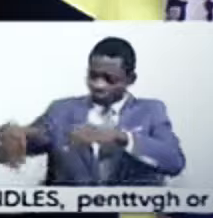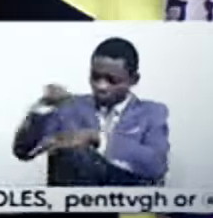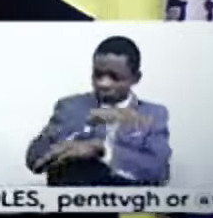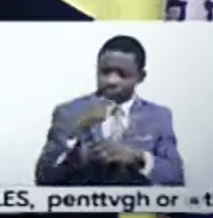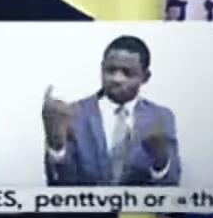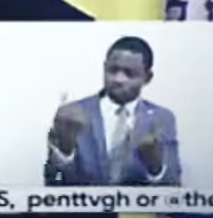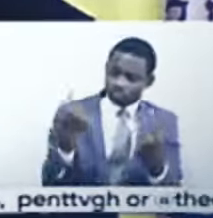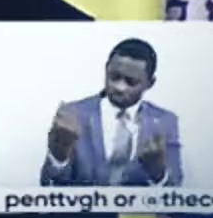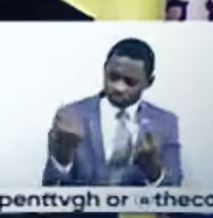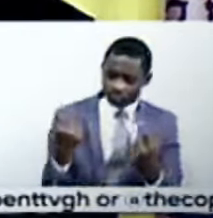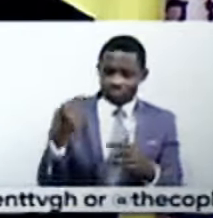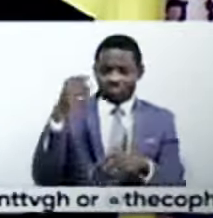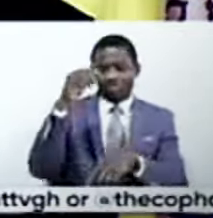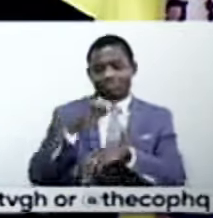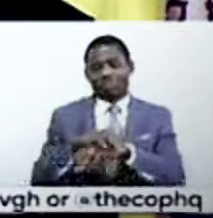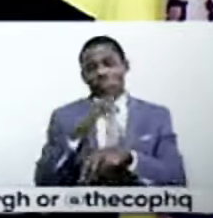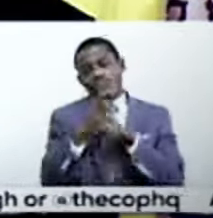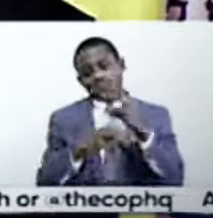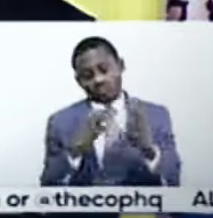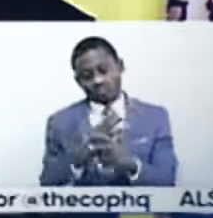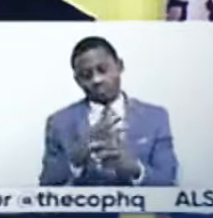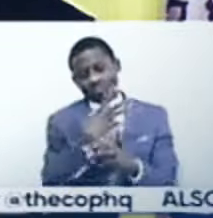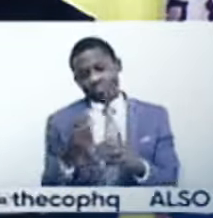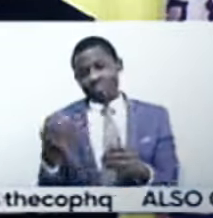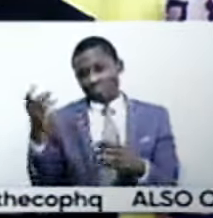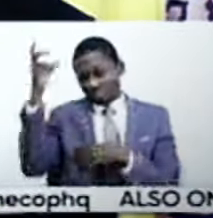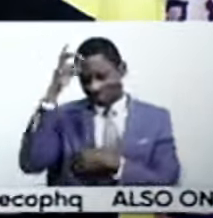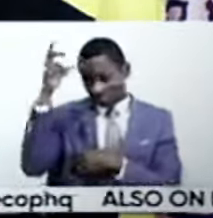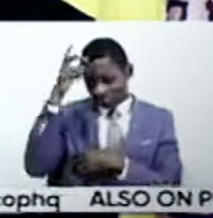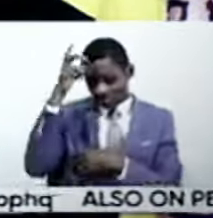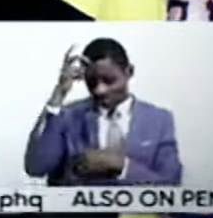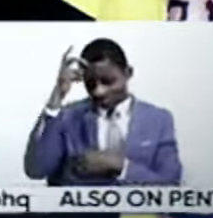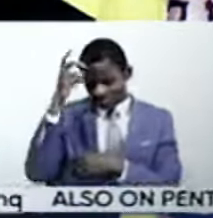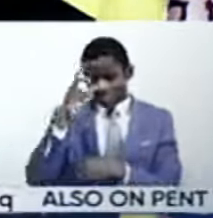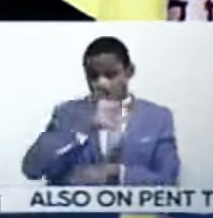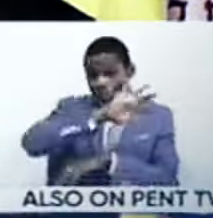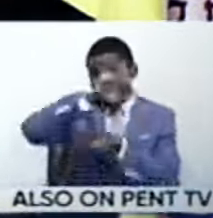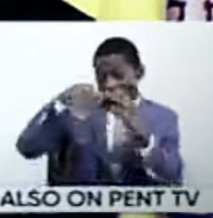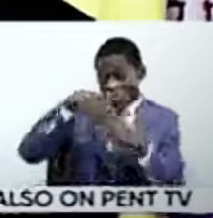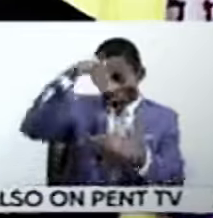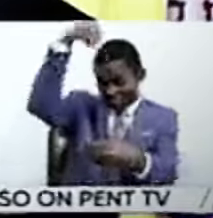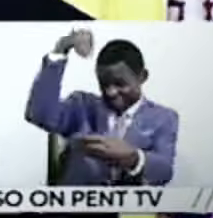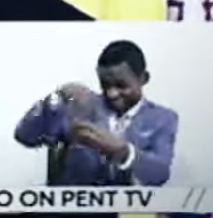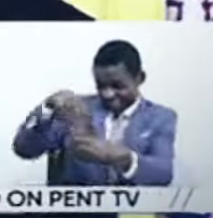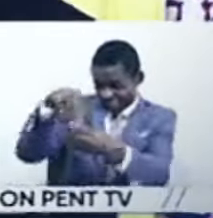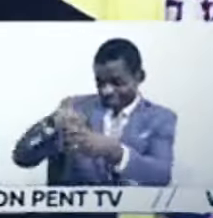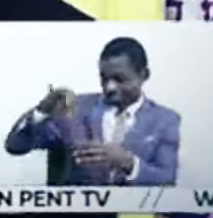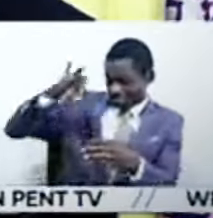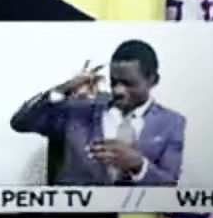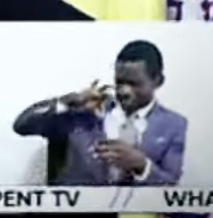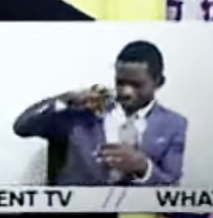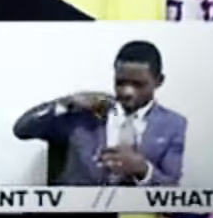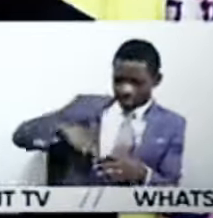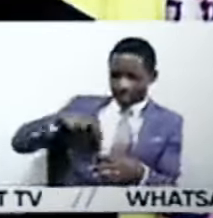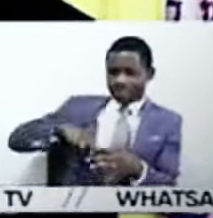The world and Satan. It's all parts of the benefits of the